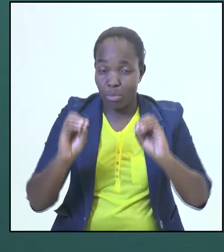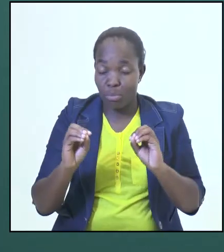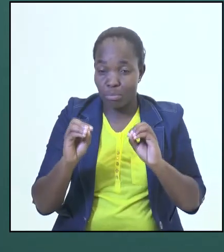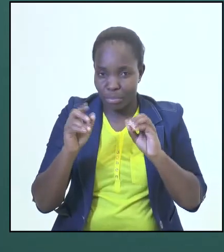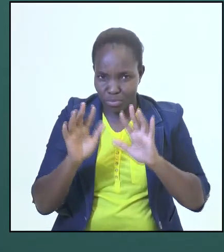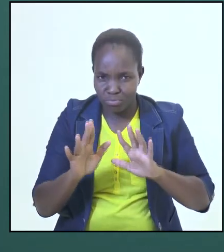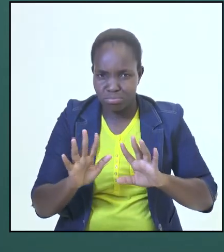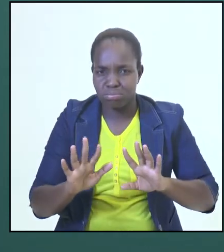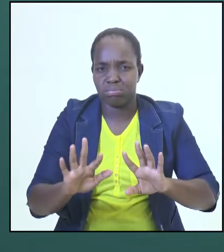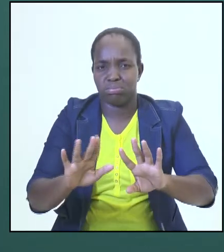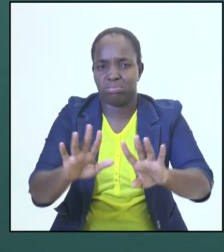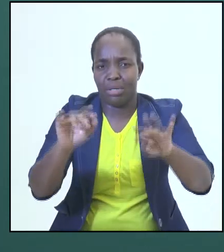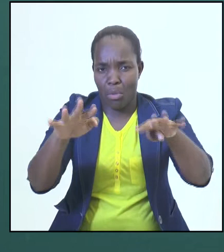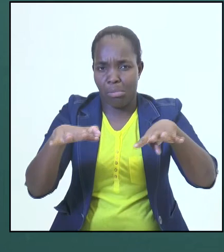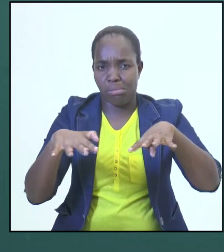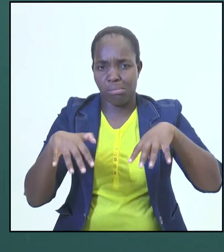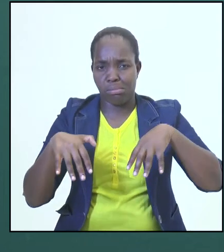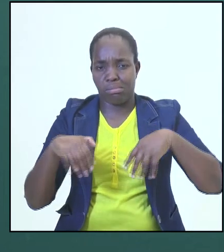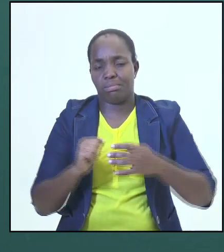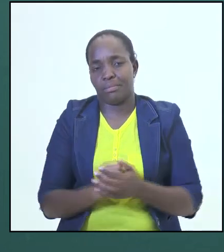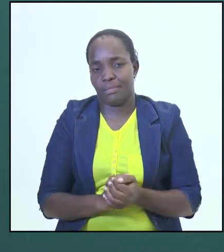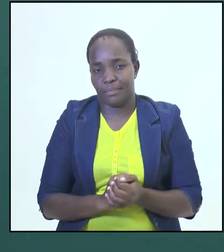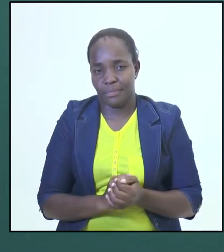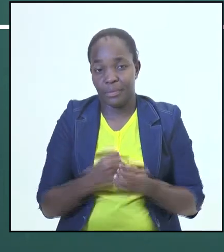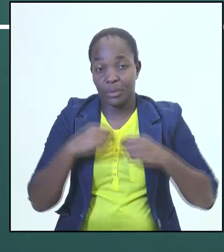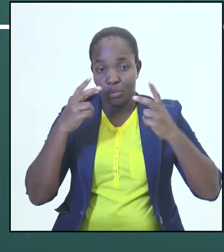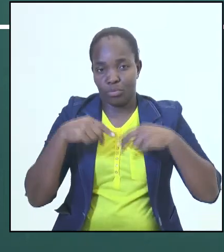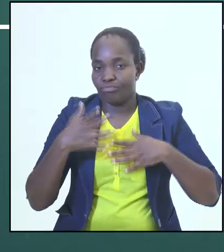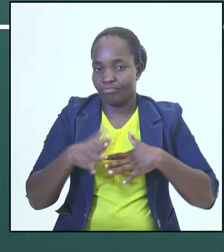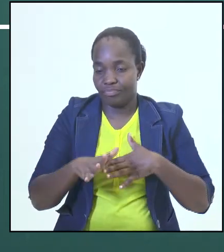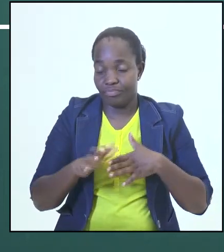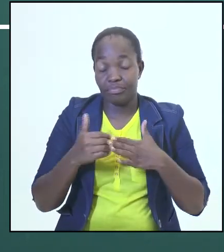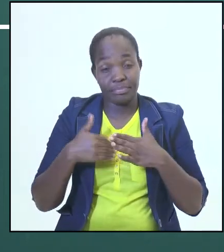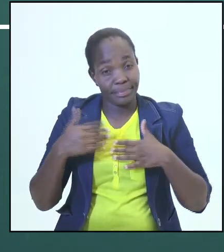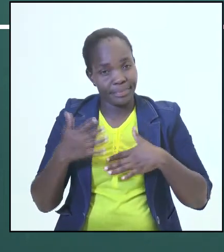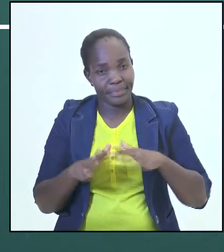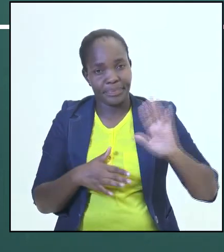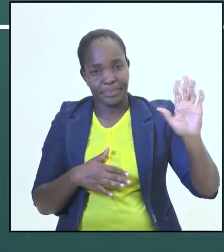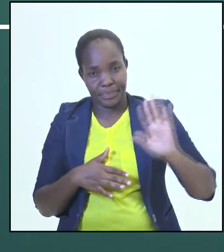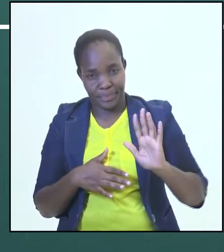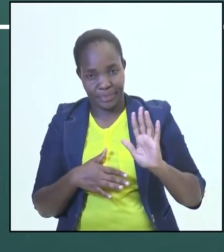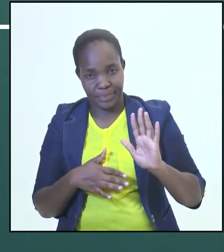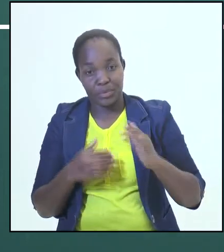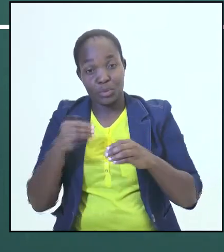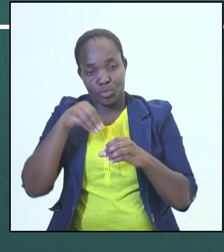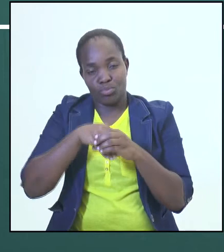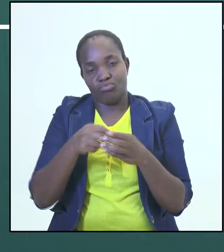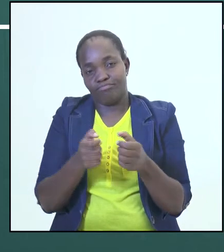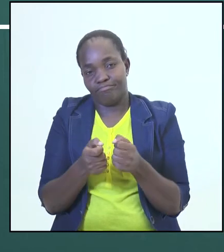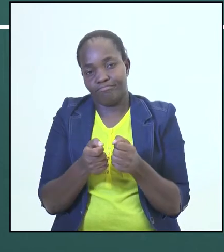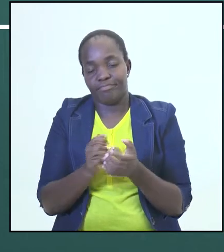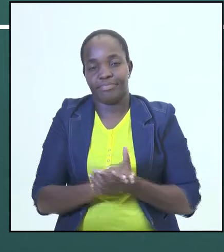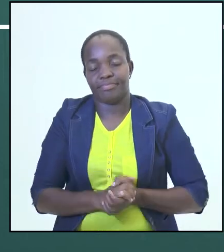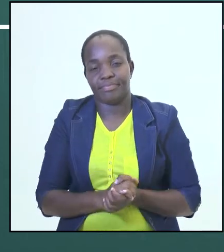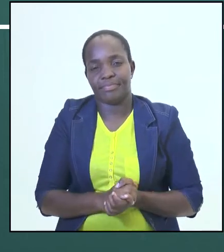dry seasons. This ends our lesson for today. Before we say goodbye, do take part in our SMS competition